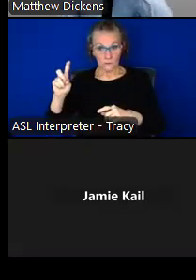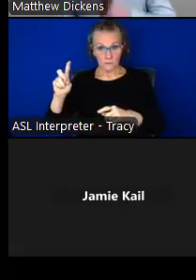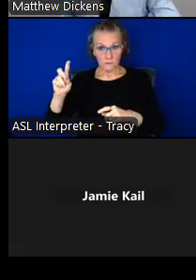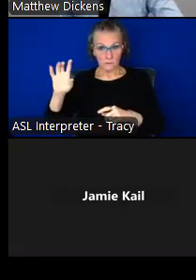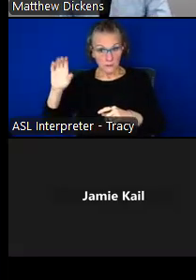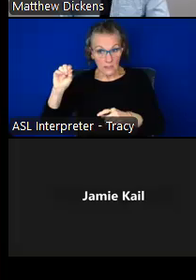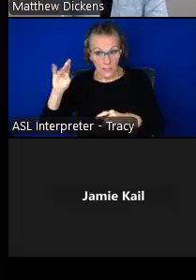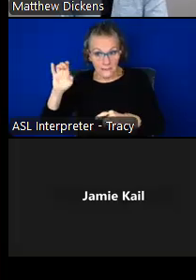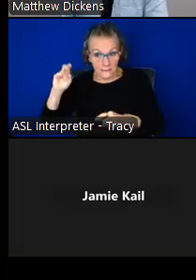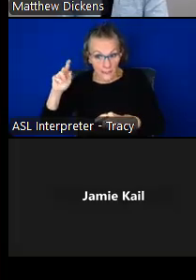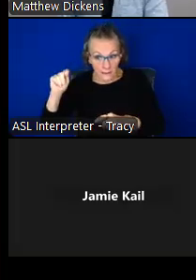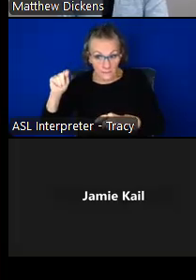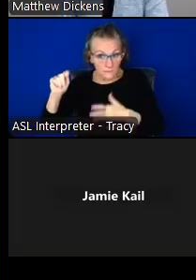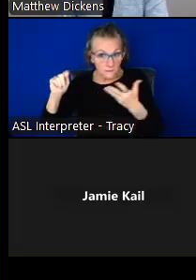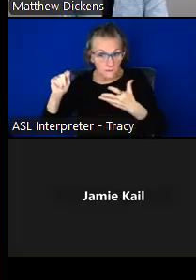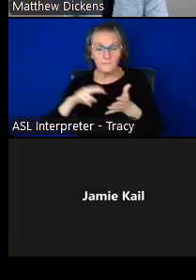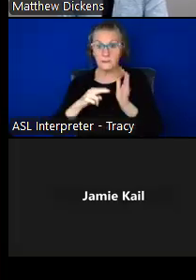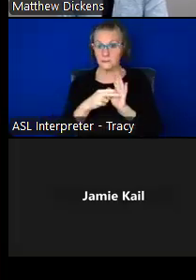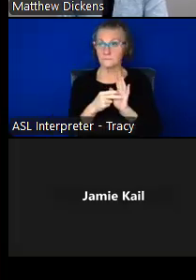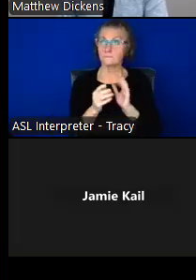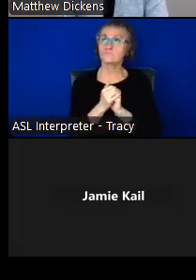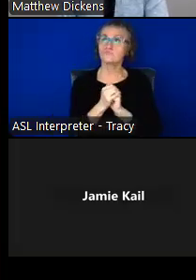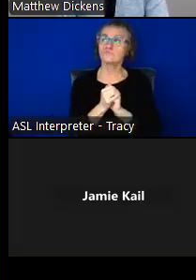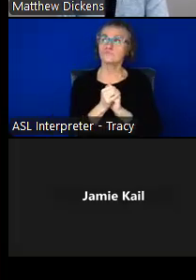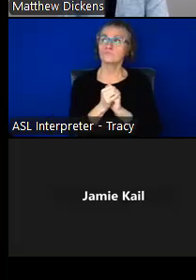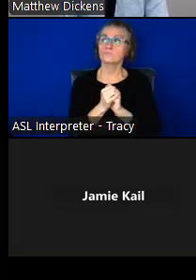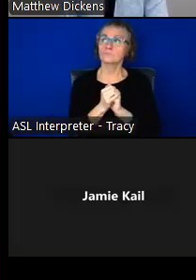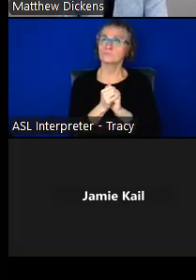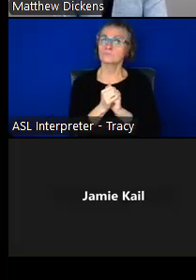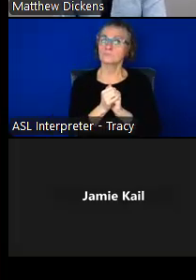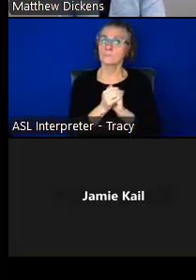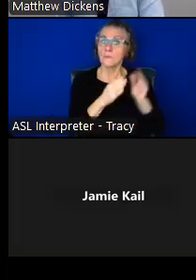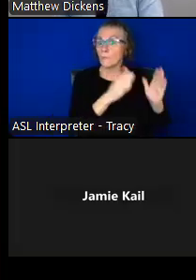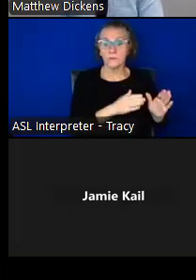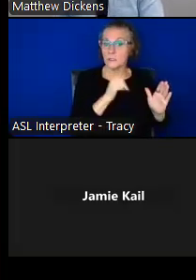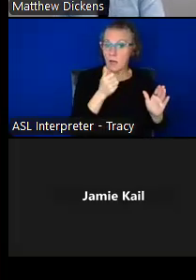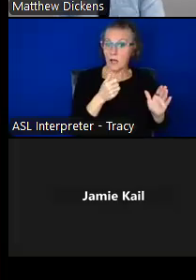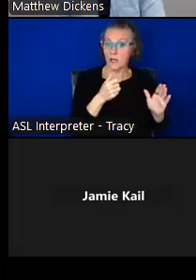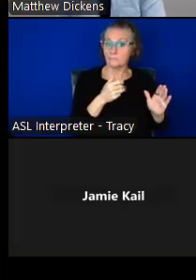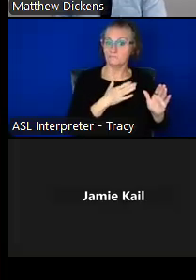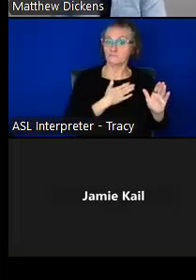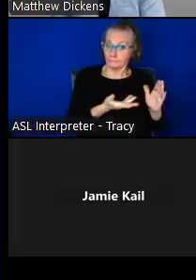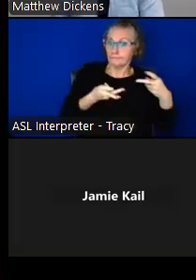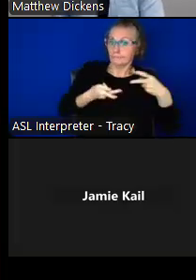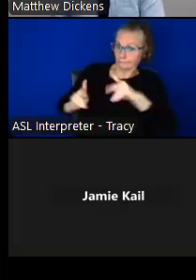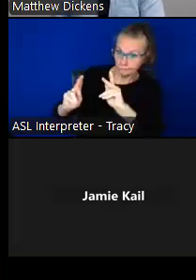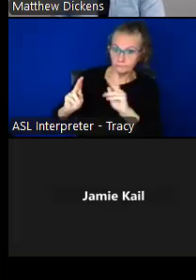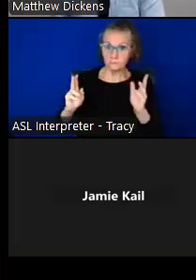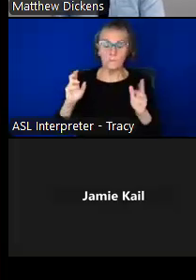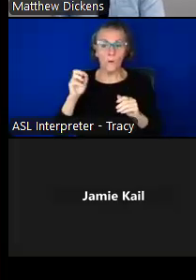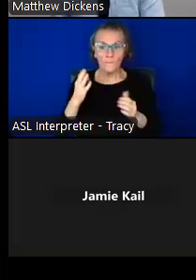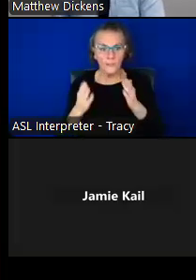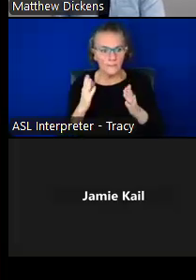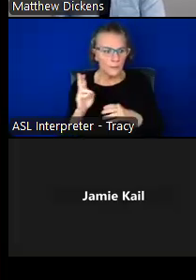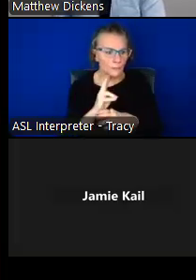what that means is that the consent isn't voluntary, or maybe it's induced by deception